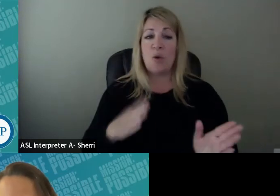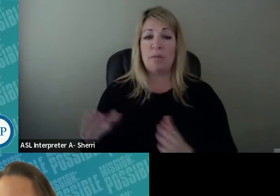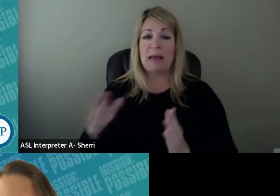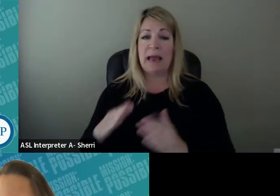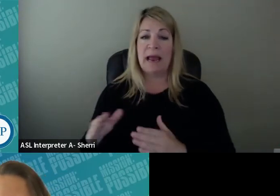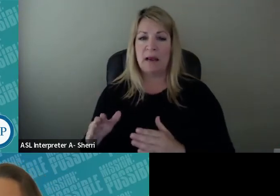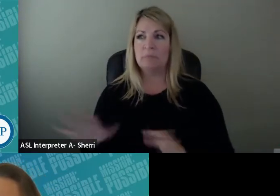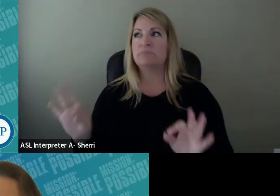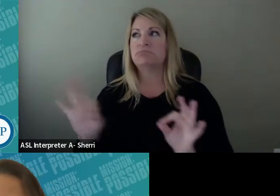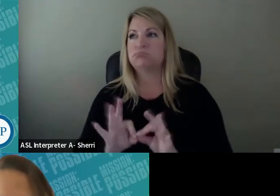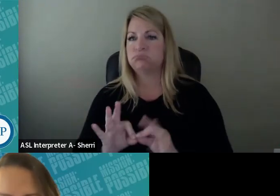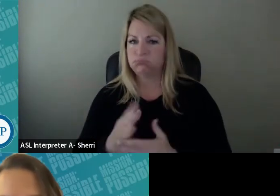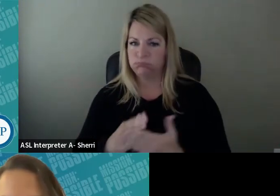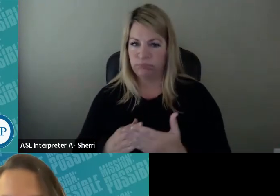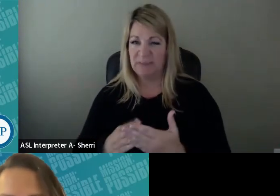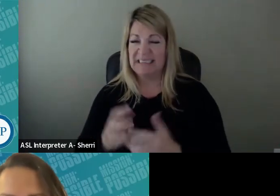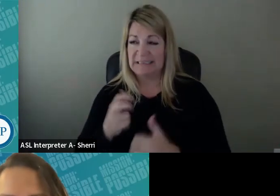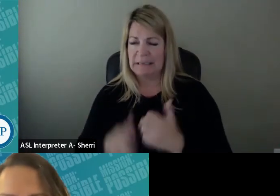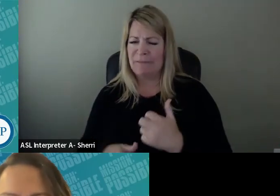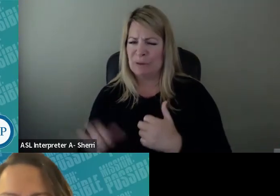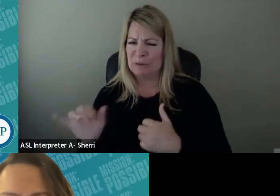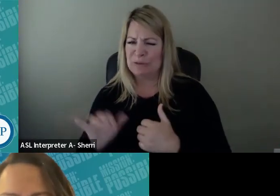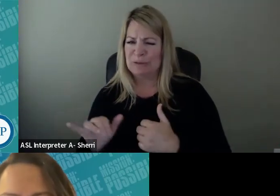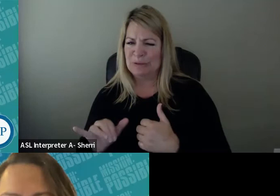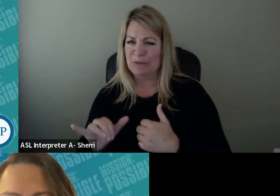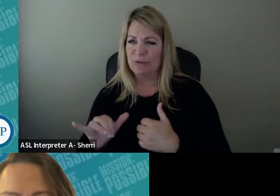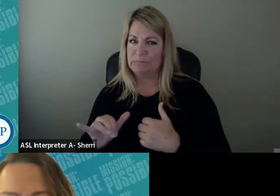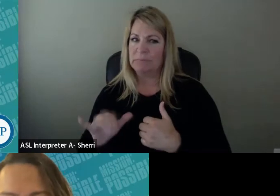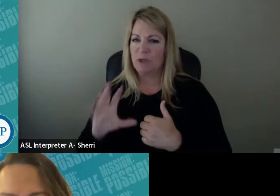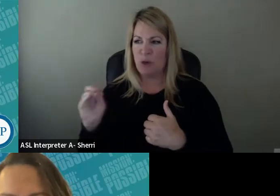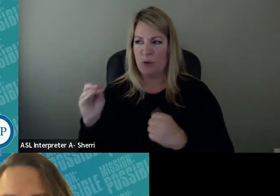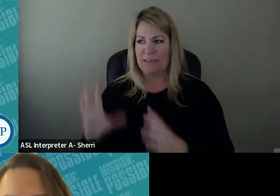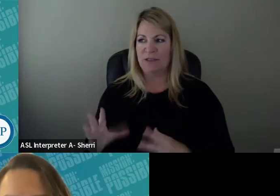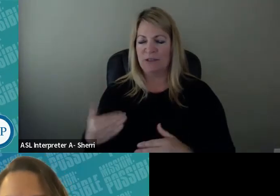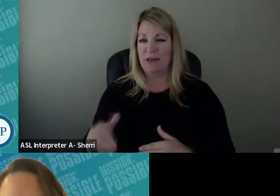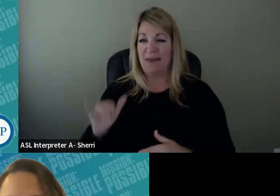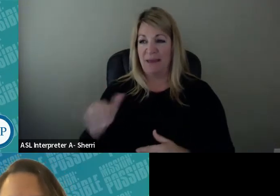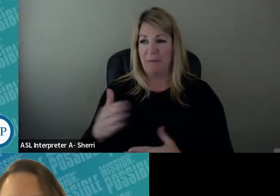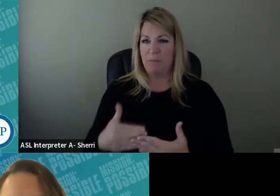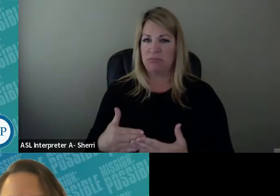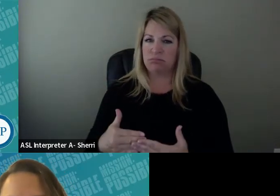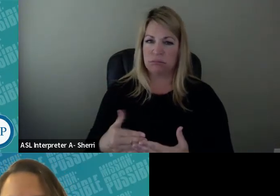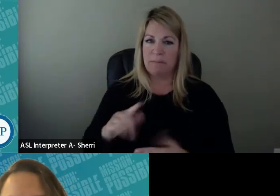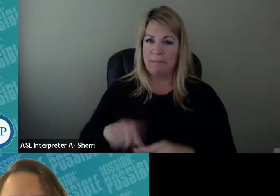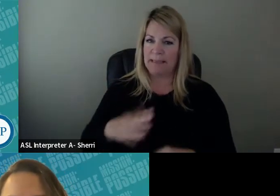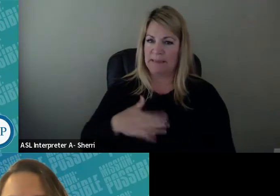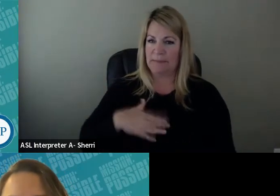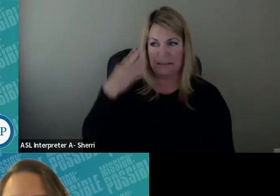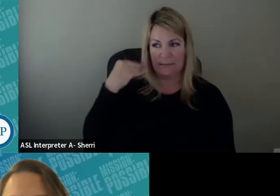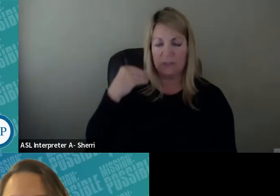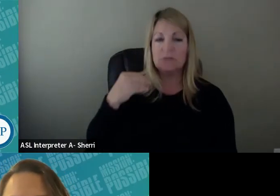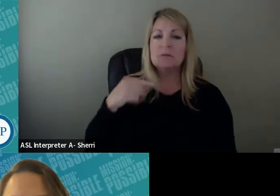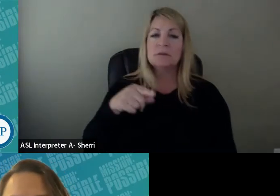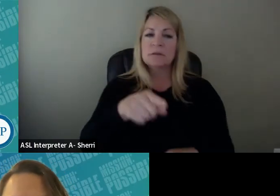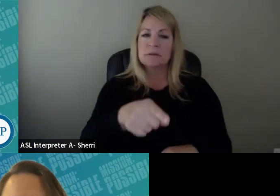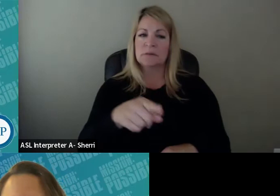most important and the most difficult component of co-teaching. I would say that based on our experience. And this is where